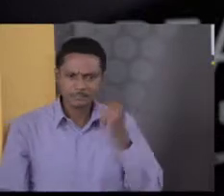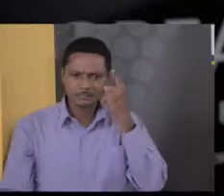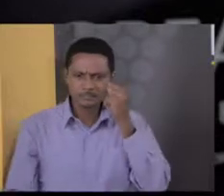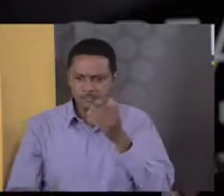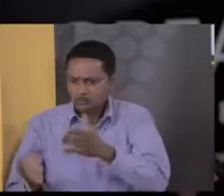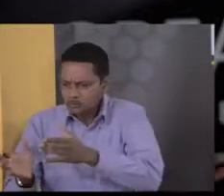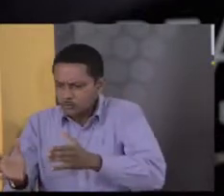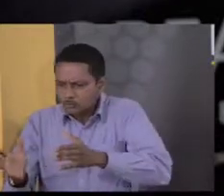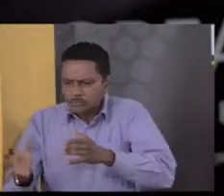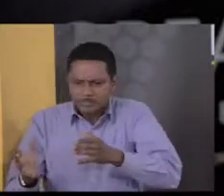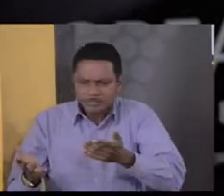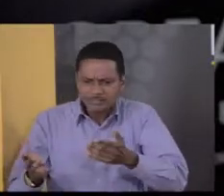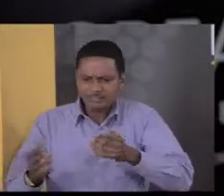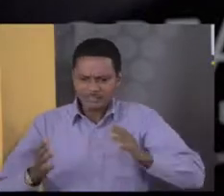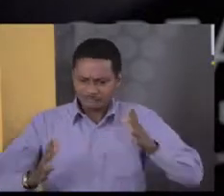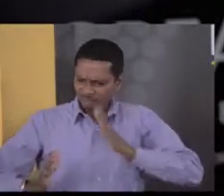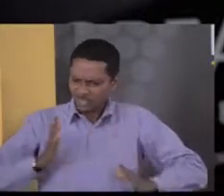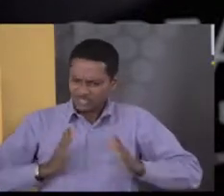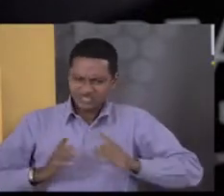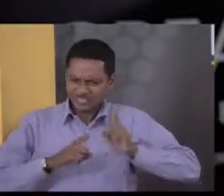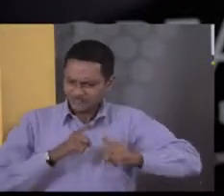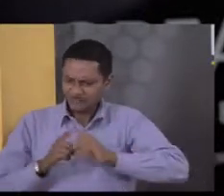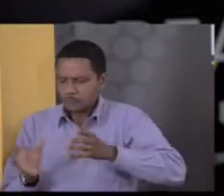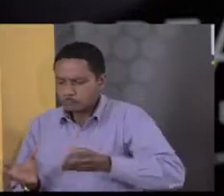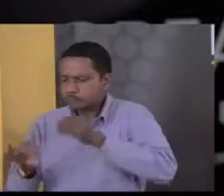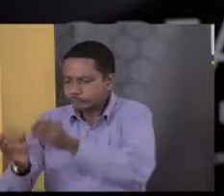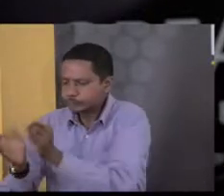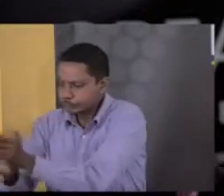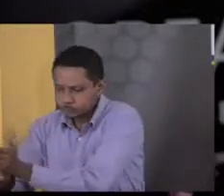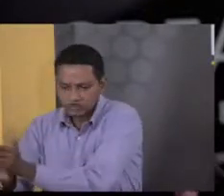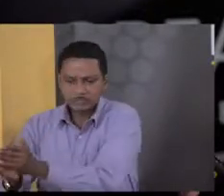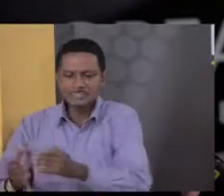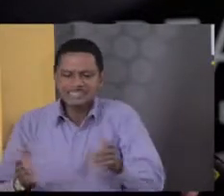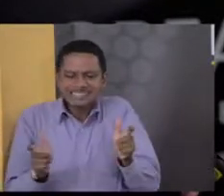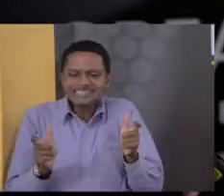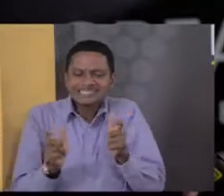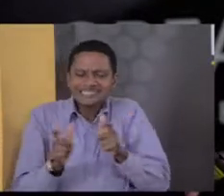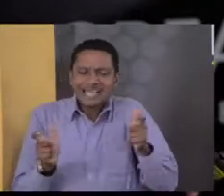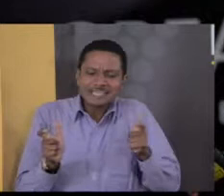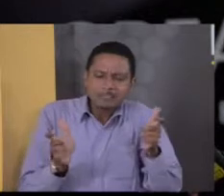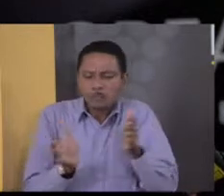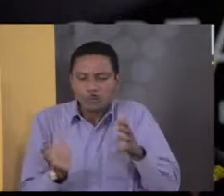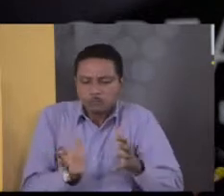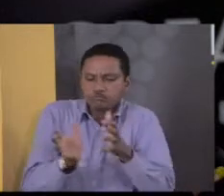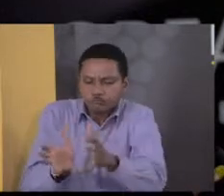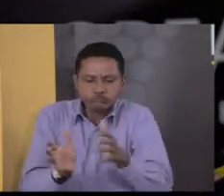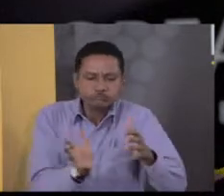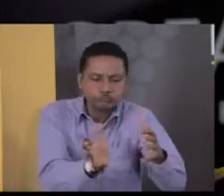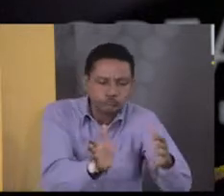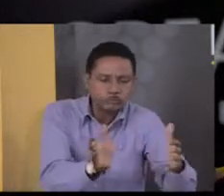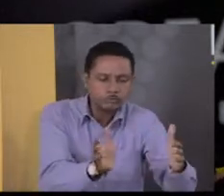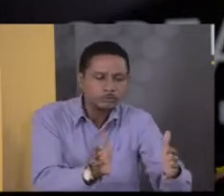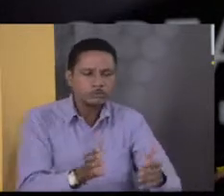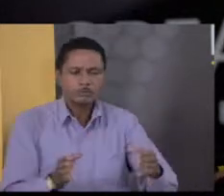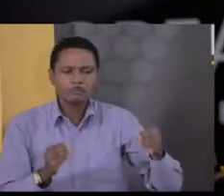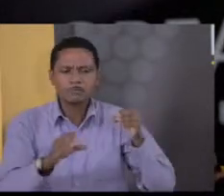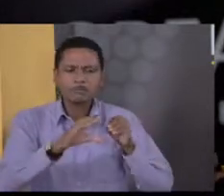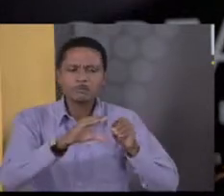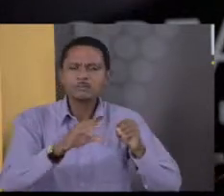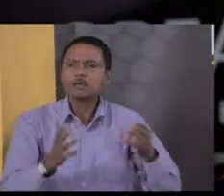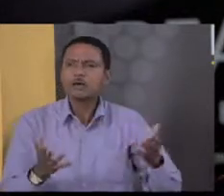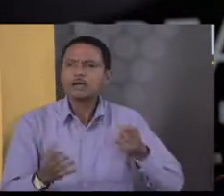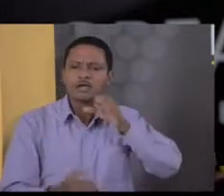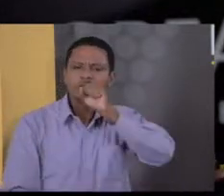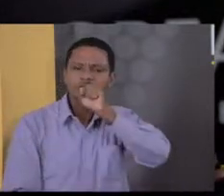patterns, they're cutting, and they're producing. I mean, that's the way designers are doing it. I mean,